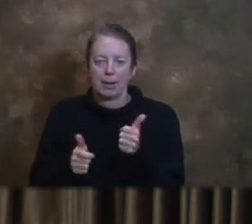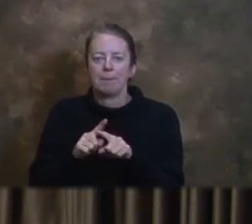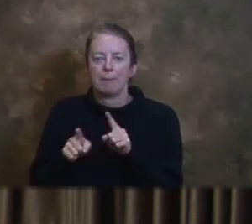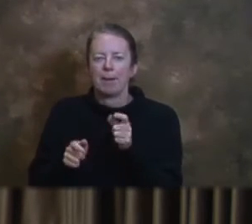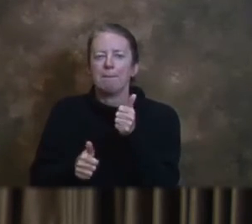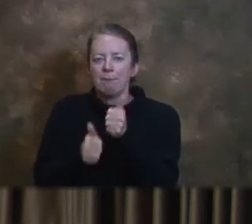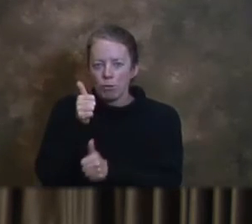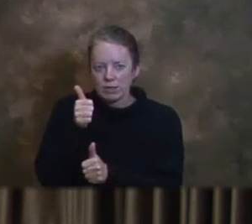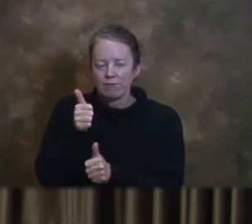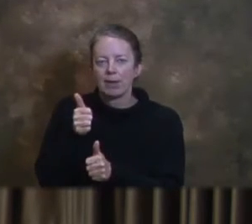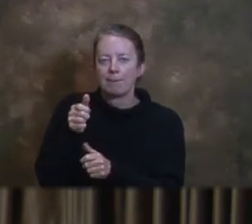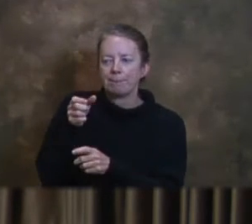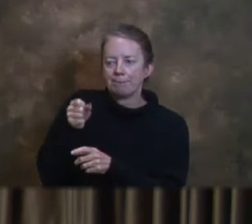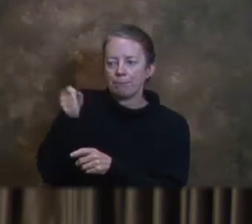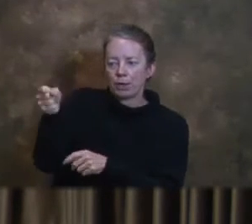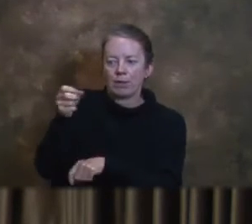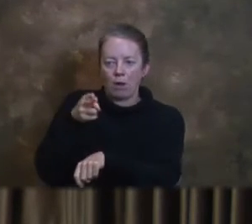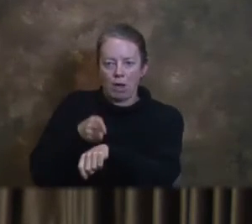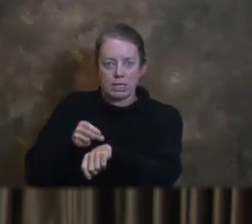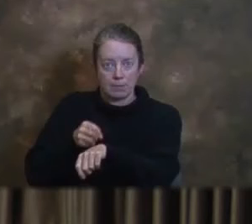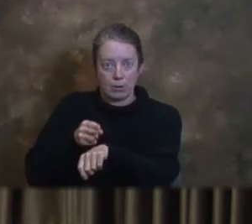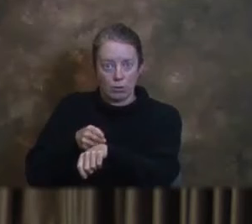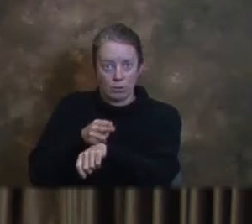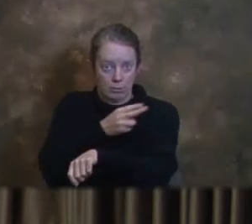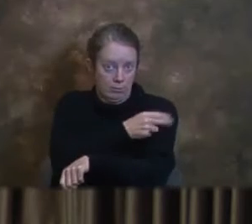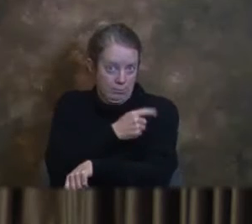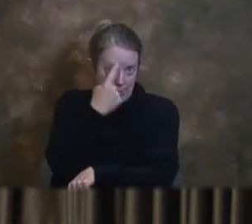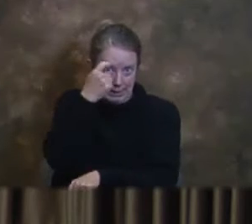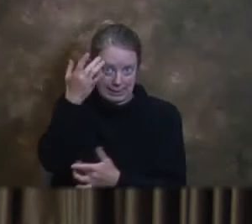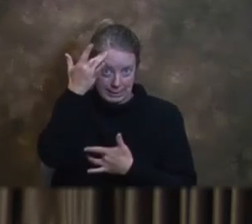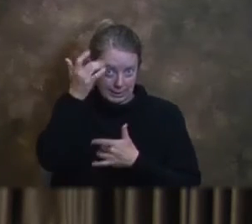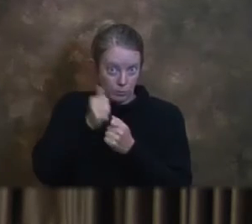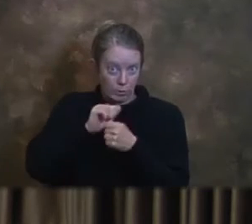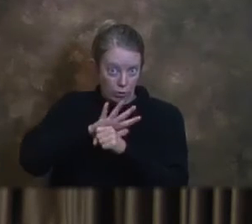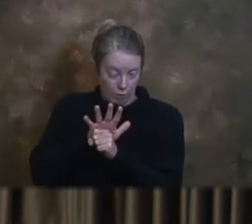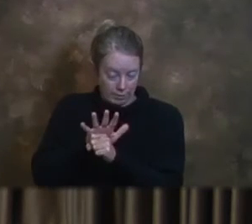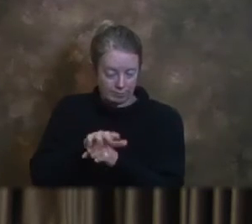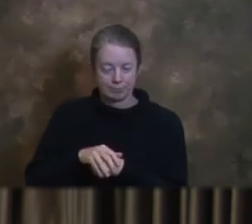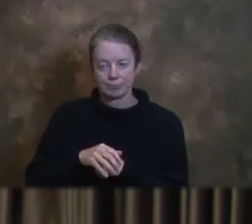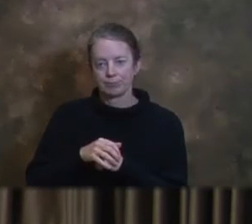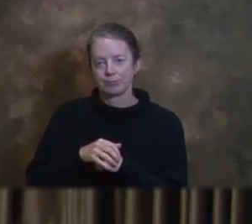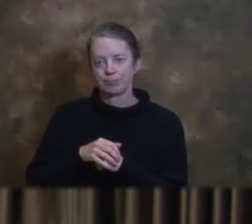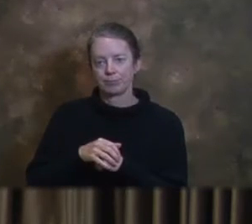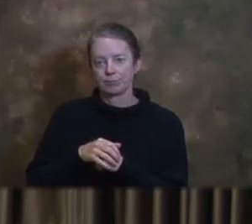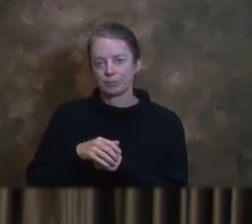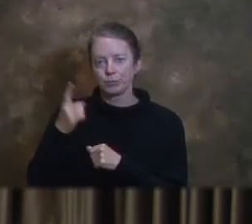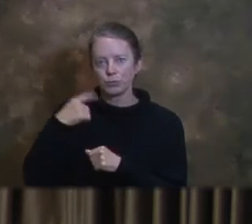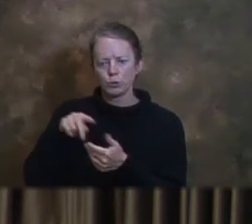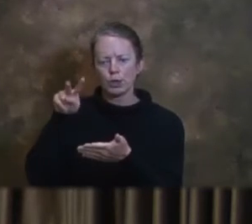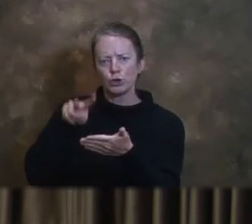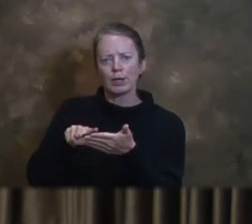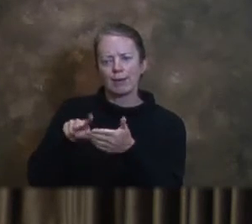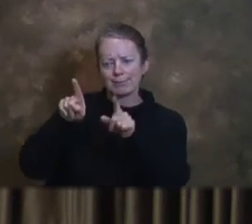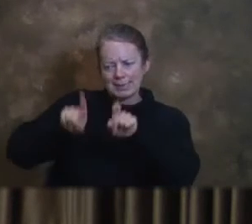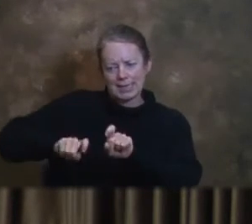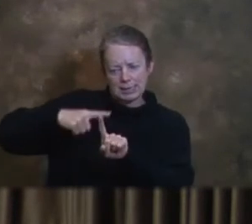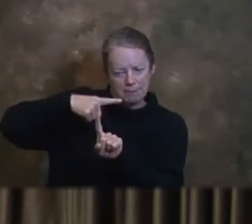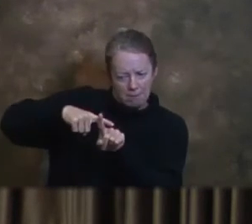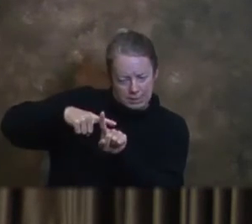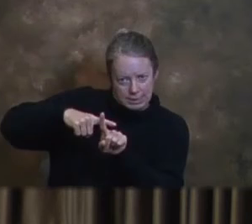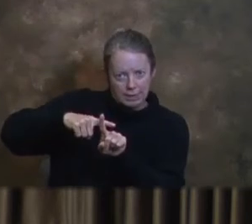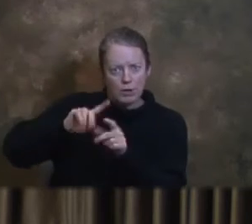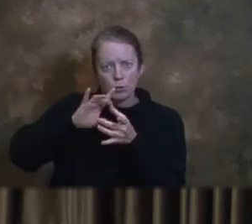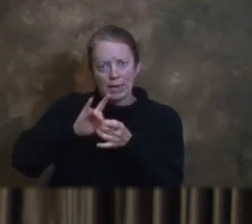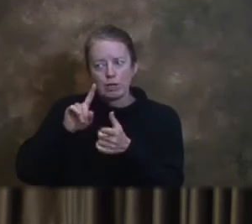for COVID. Okay. It's what we do is we look at the positive test in relationship to the date of their